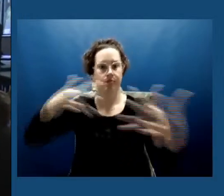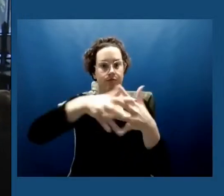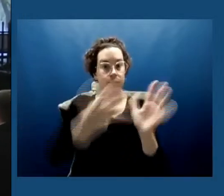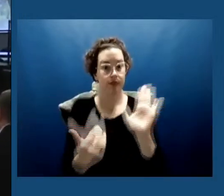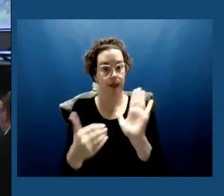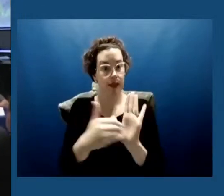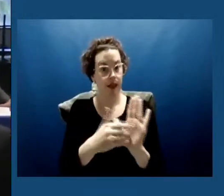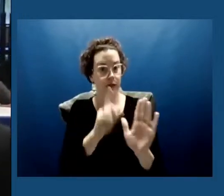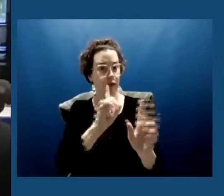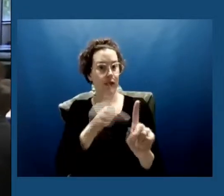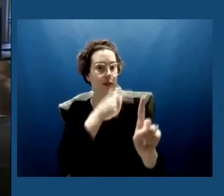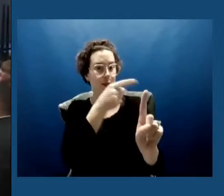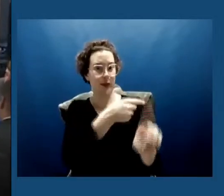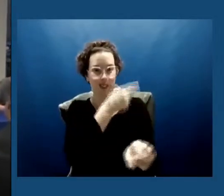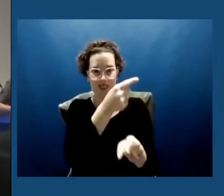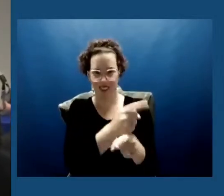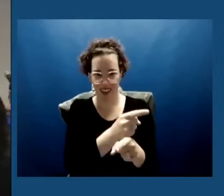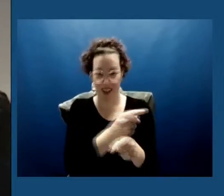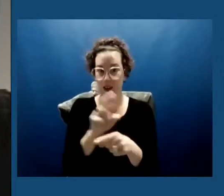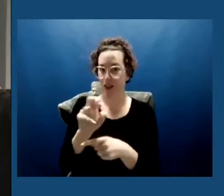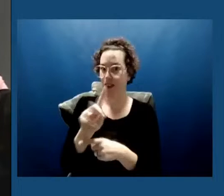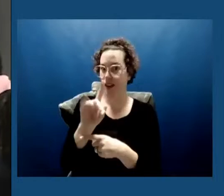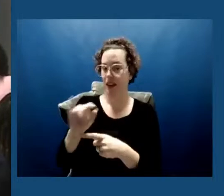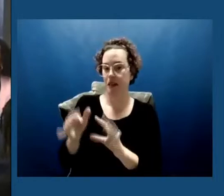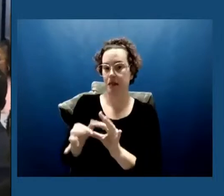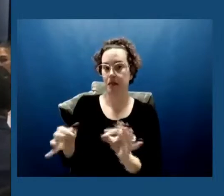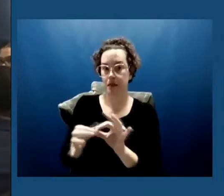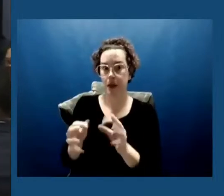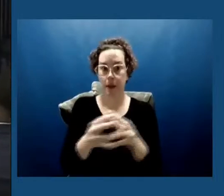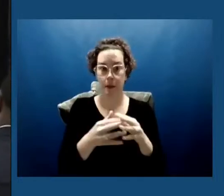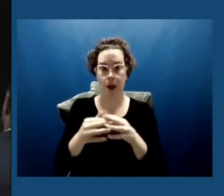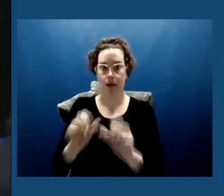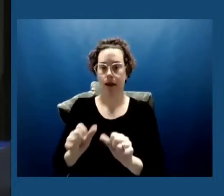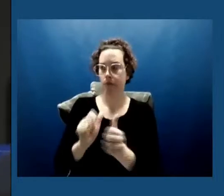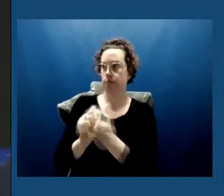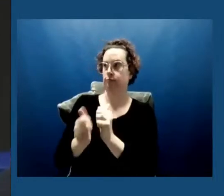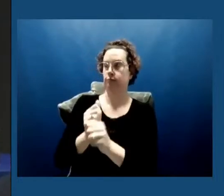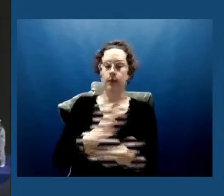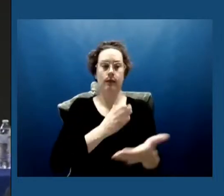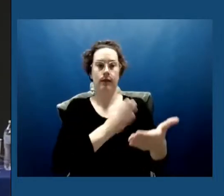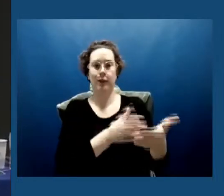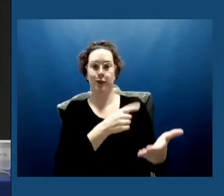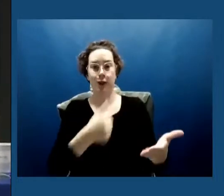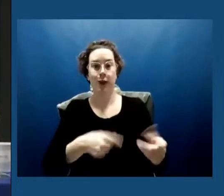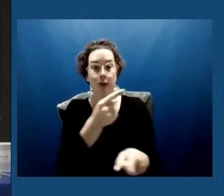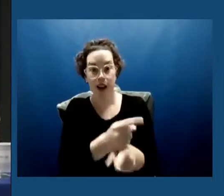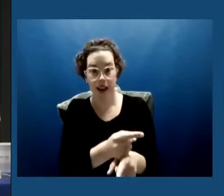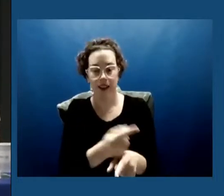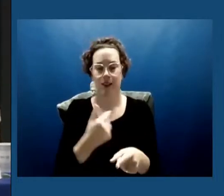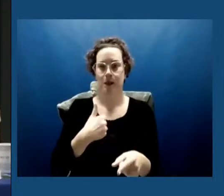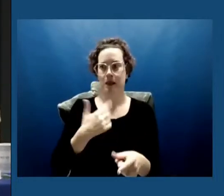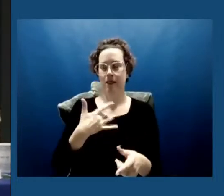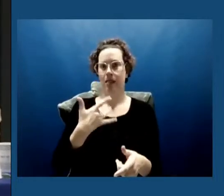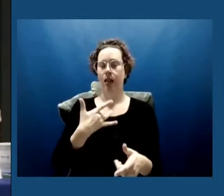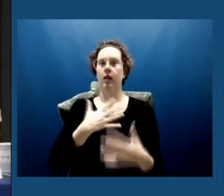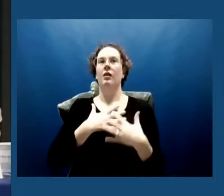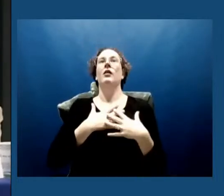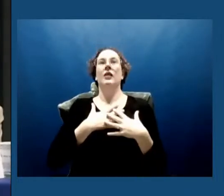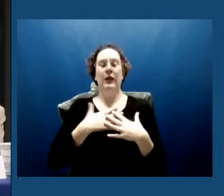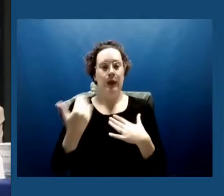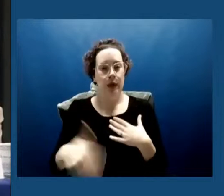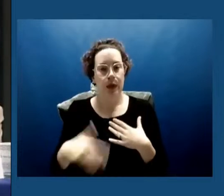all about. Like Randy said, it allows America to compete in the world. So for me, this is like very emotional and an awesome,